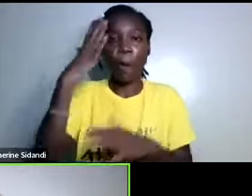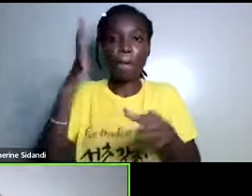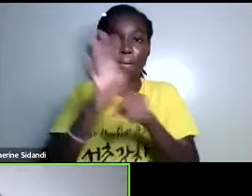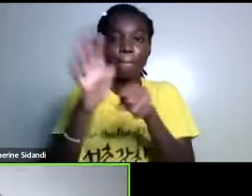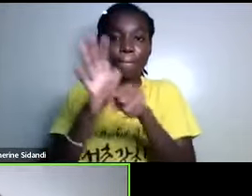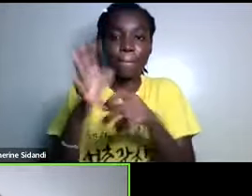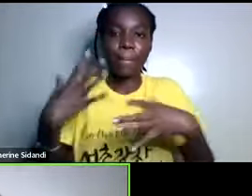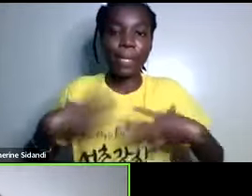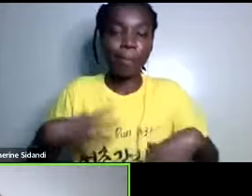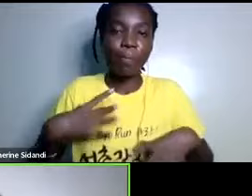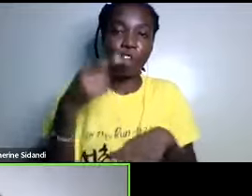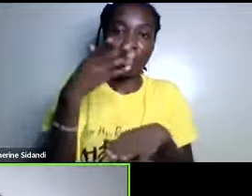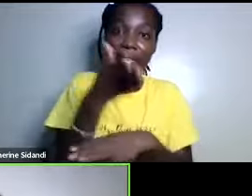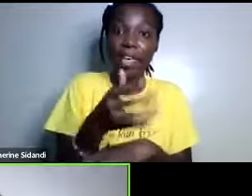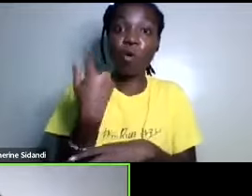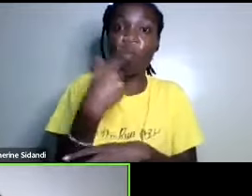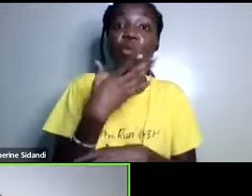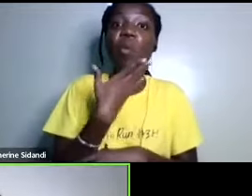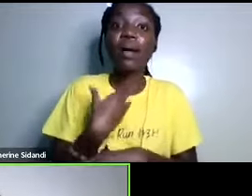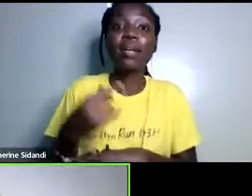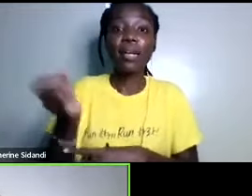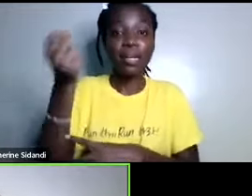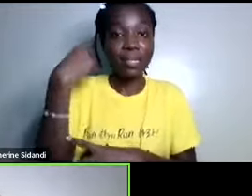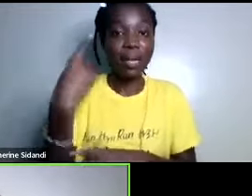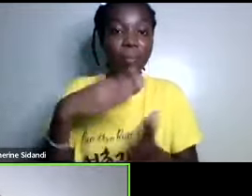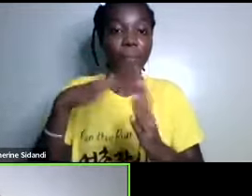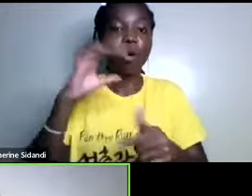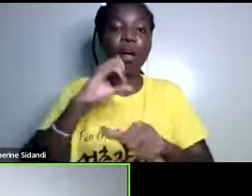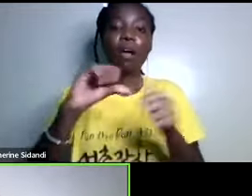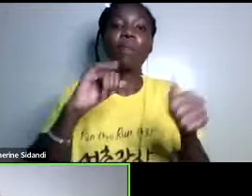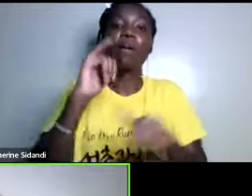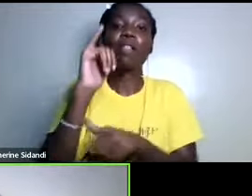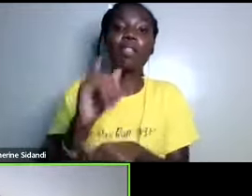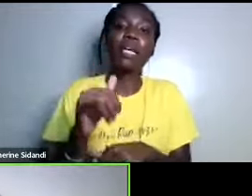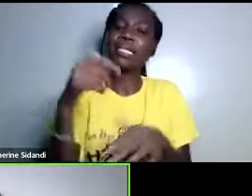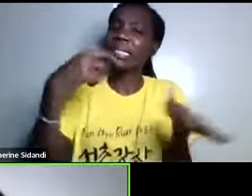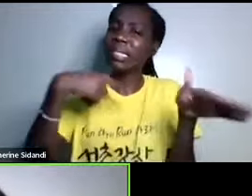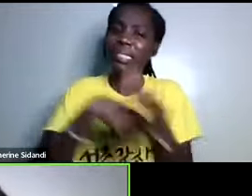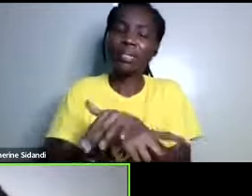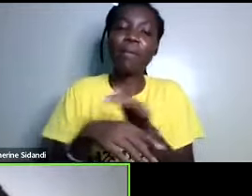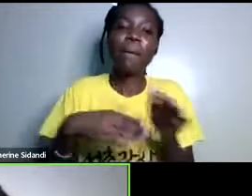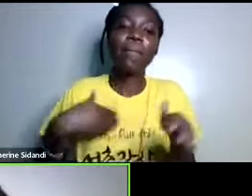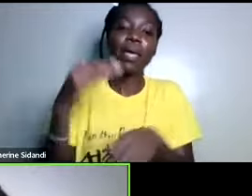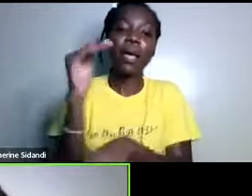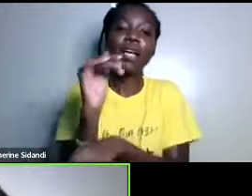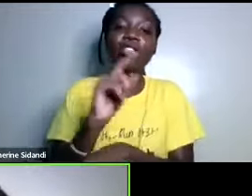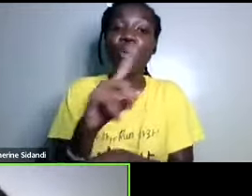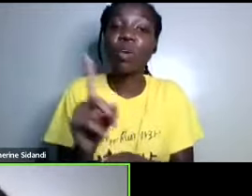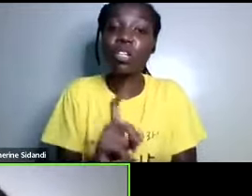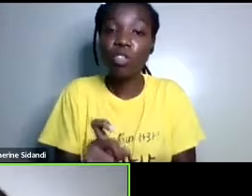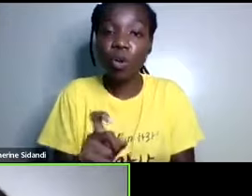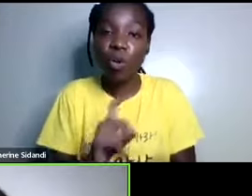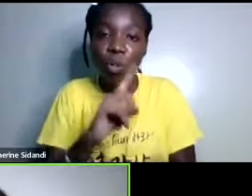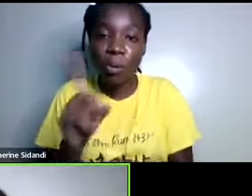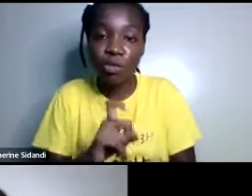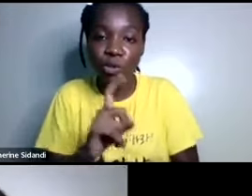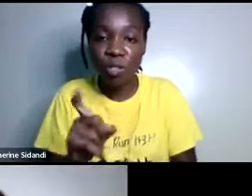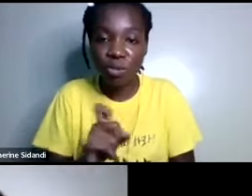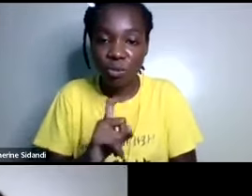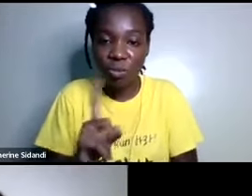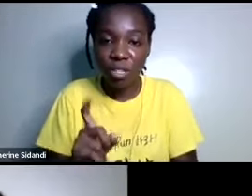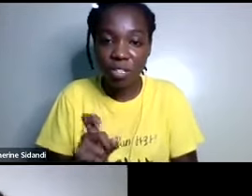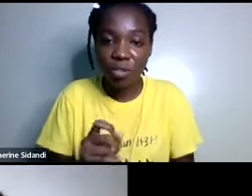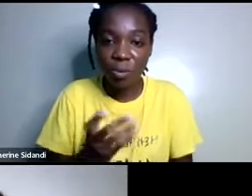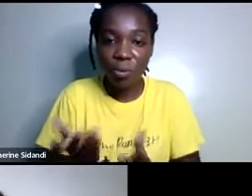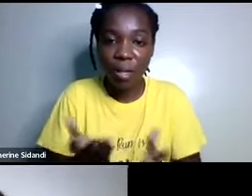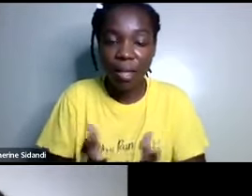much deeper on this. I've asked questions. Where is the question? Okay, let me just look for the question. In the